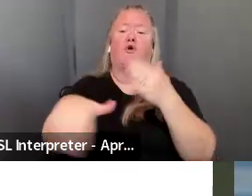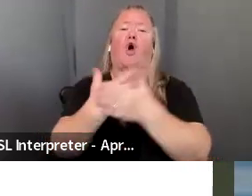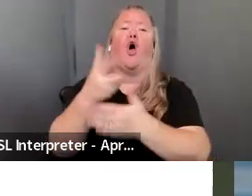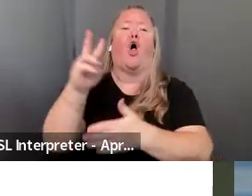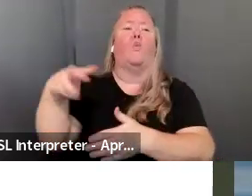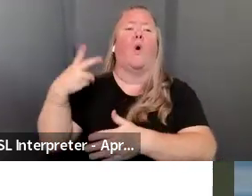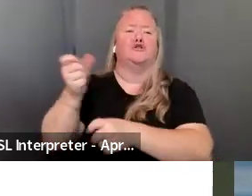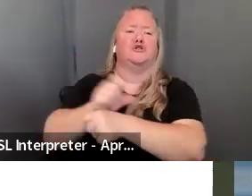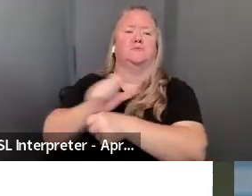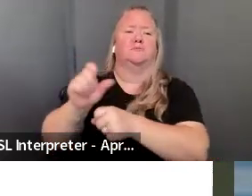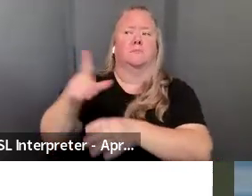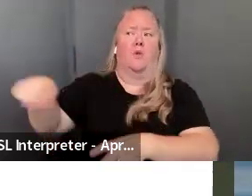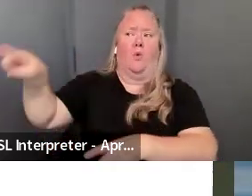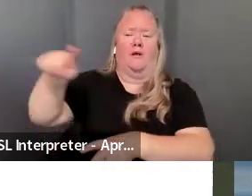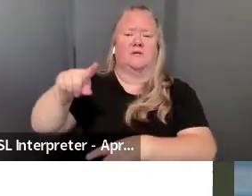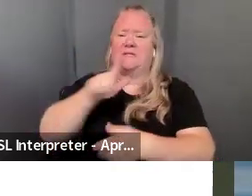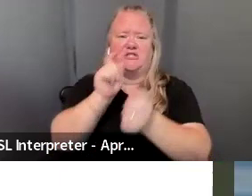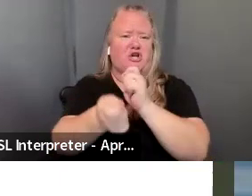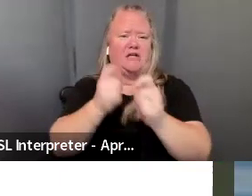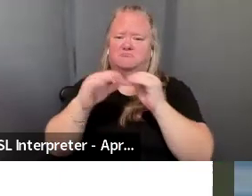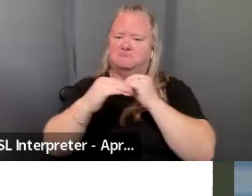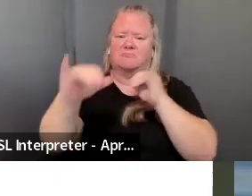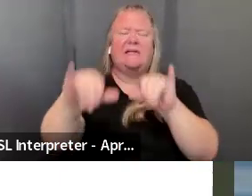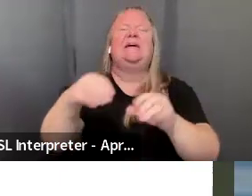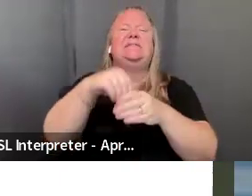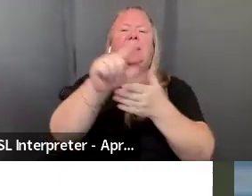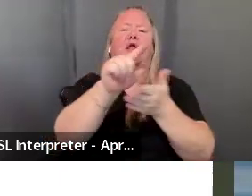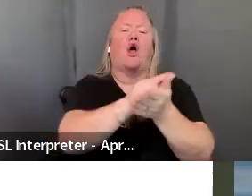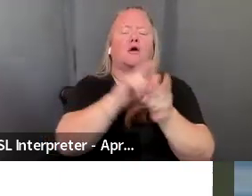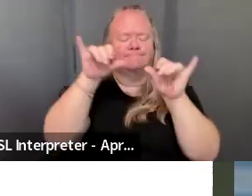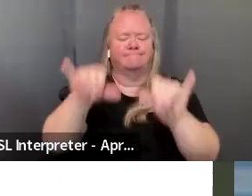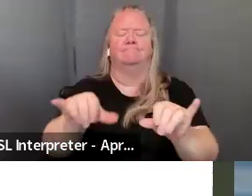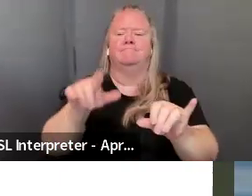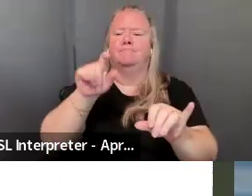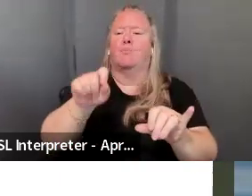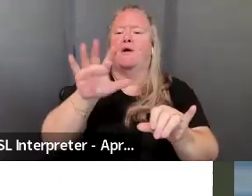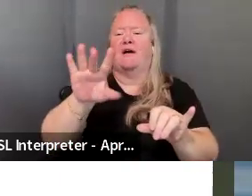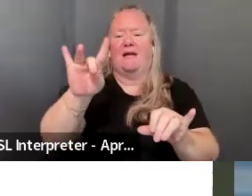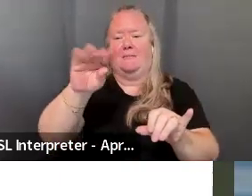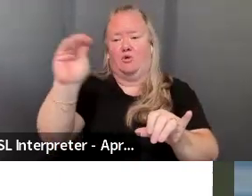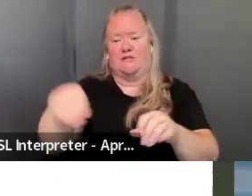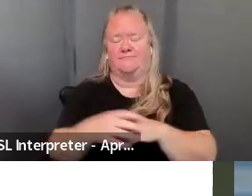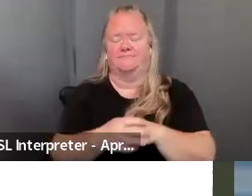and it does not change year by year. It's in the law, so it's 0.58%.